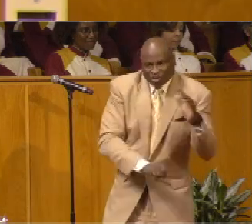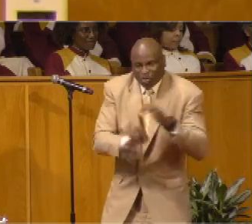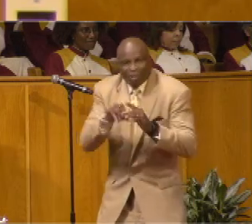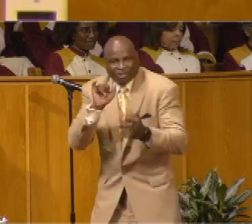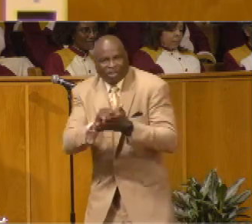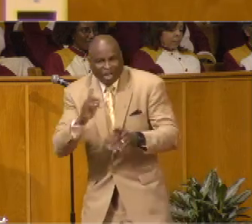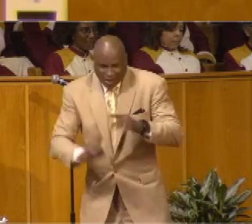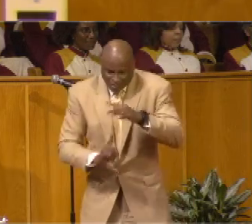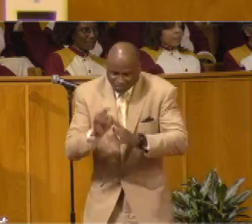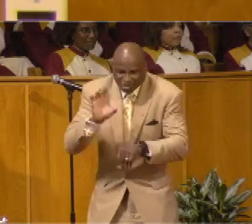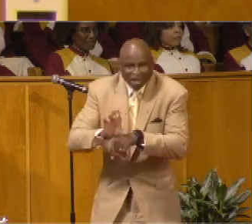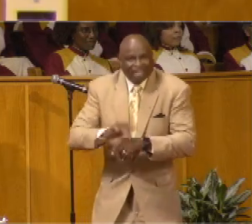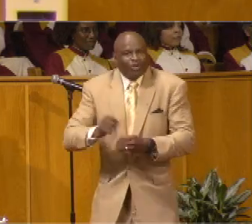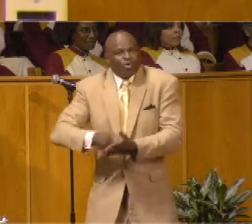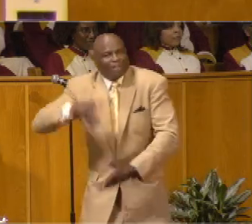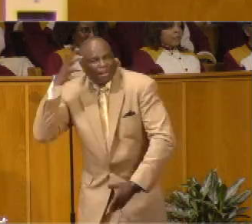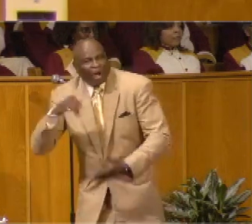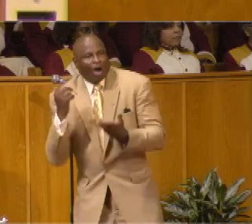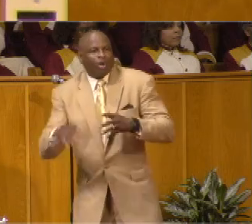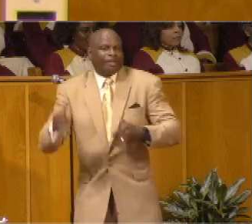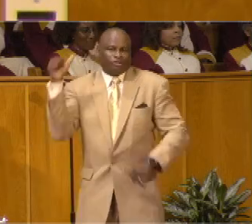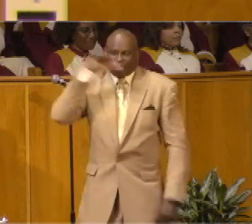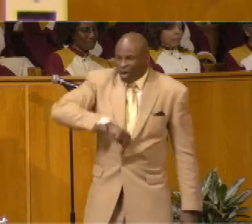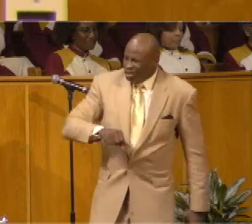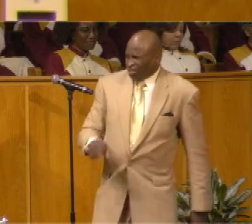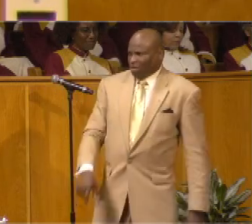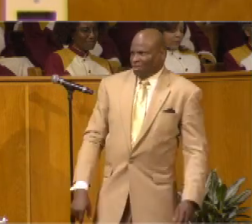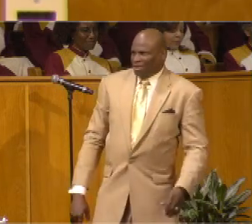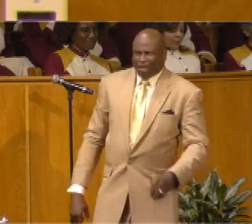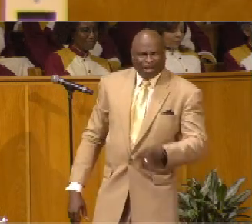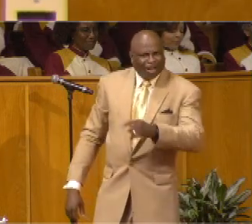collar folk got to church, the rich folk were already drunk.